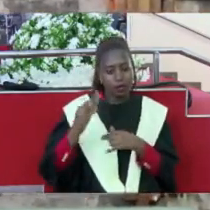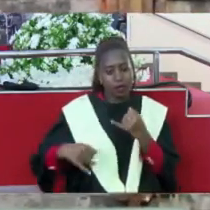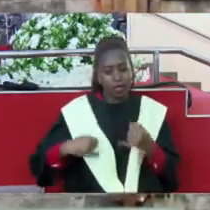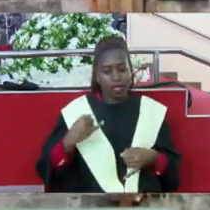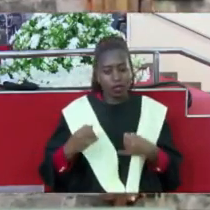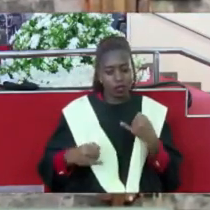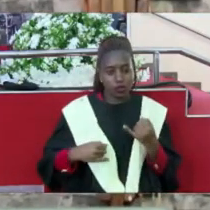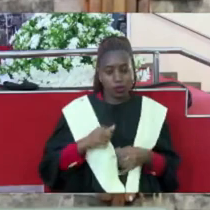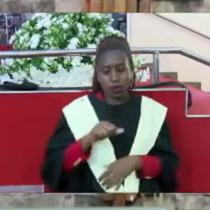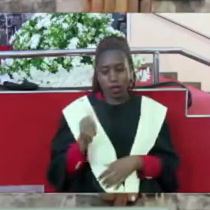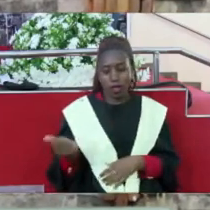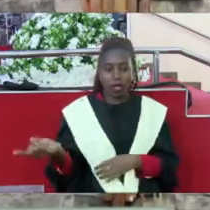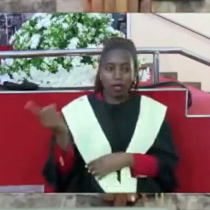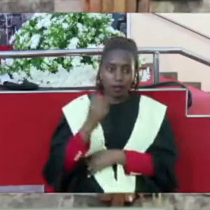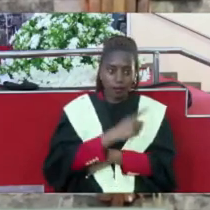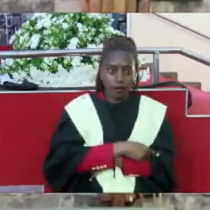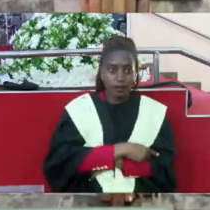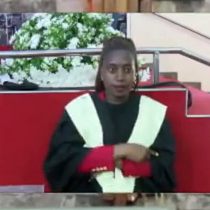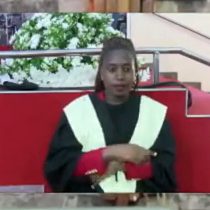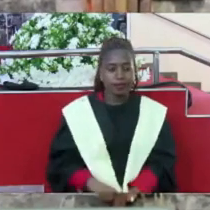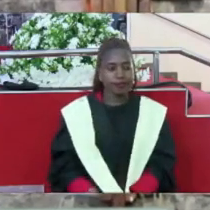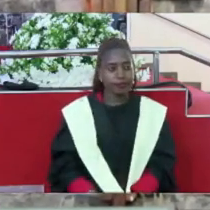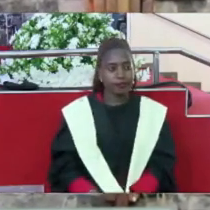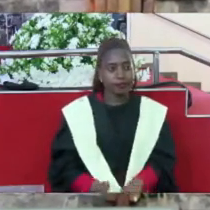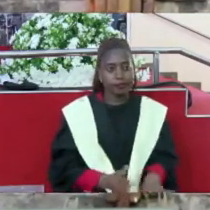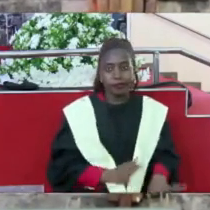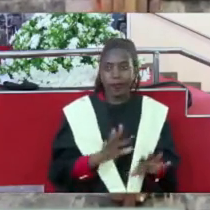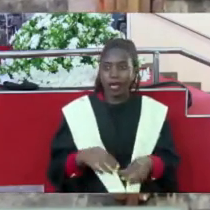days. How many people want to enjoy?